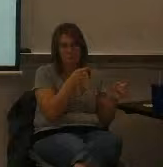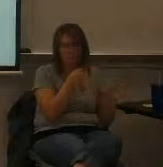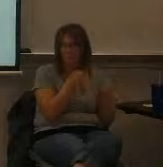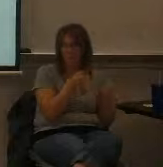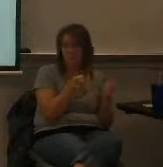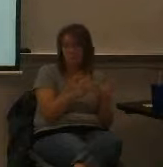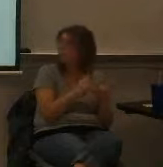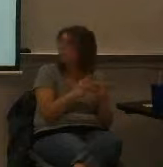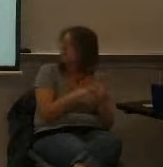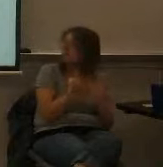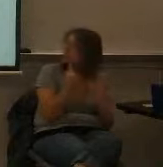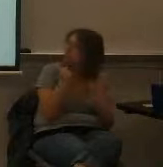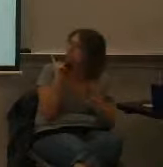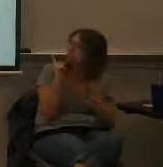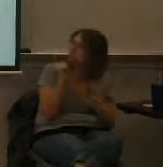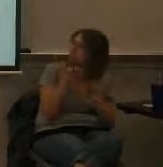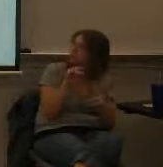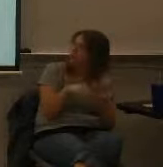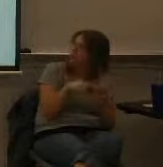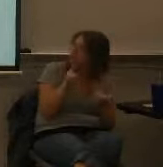although this one,